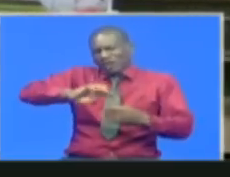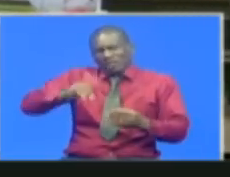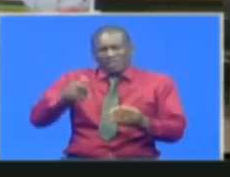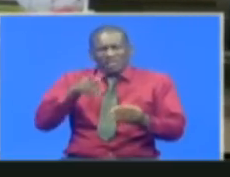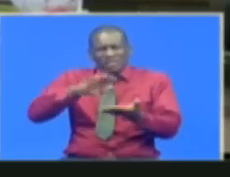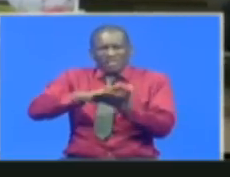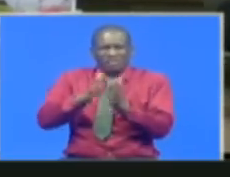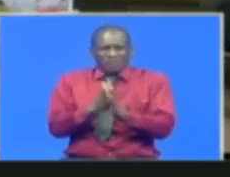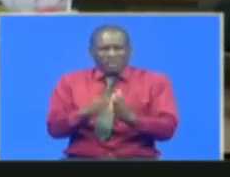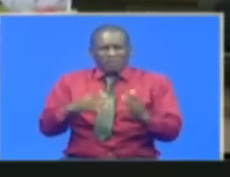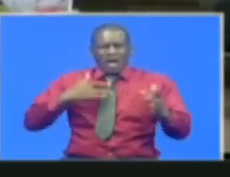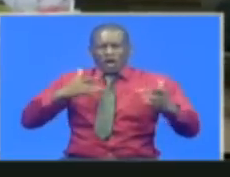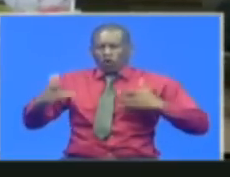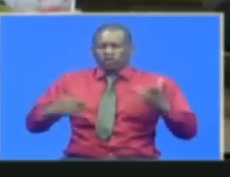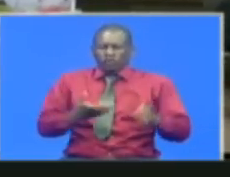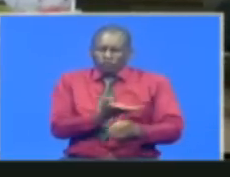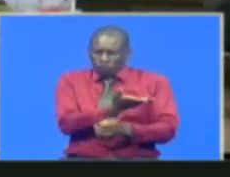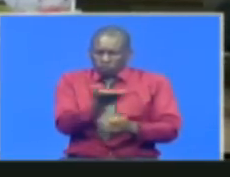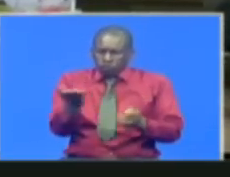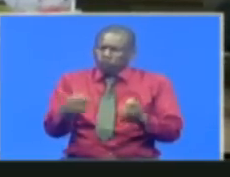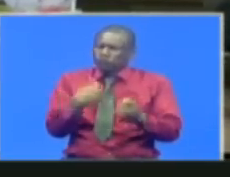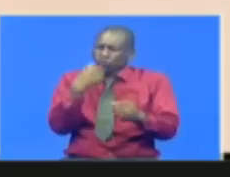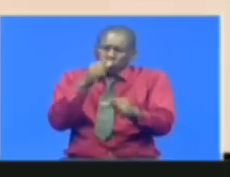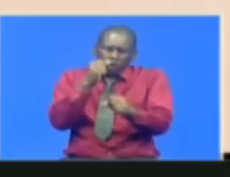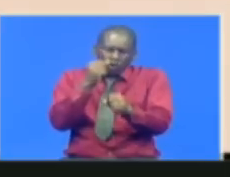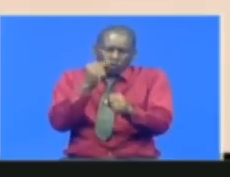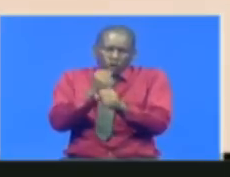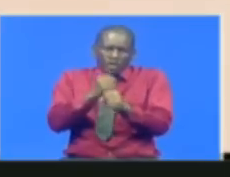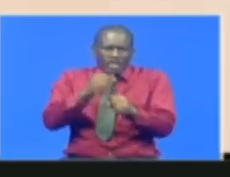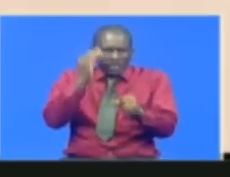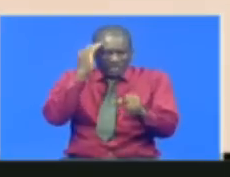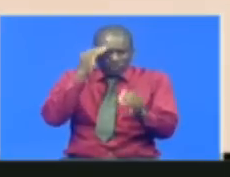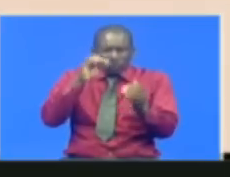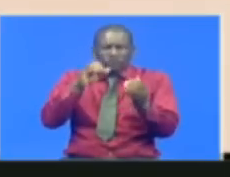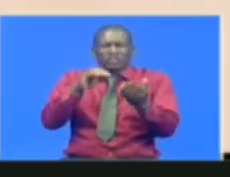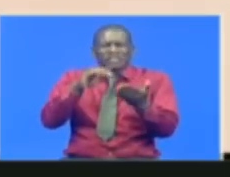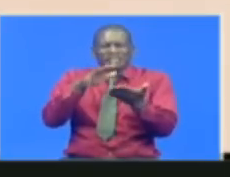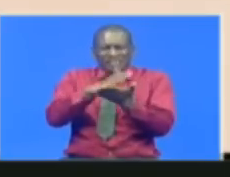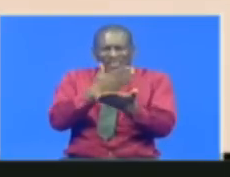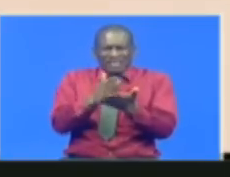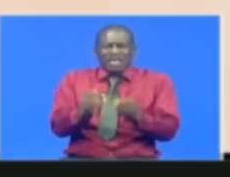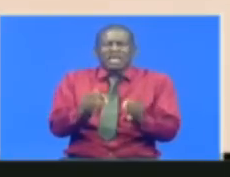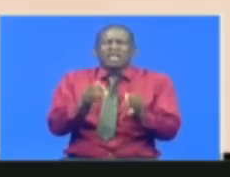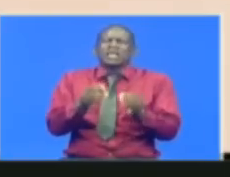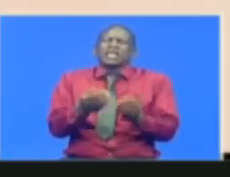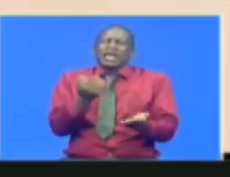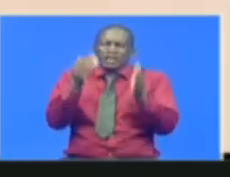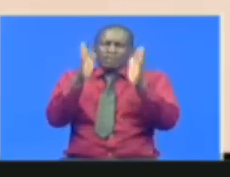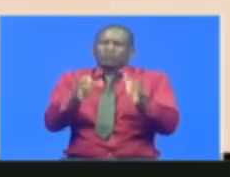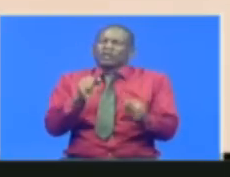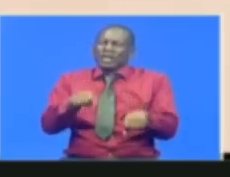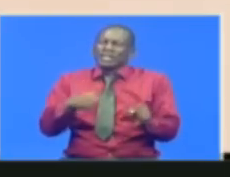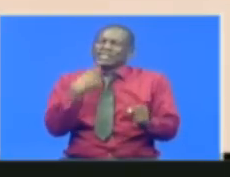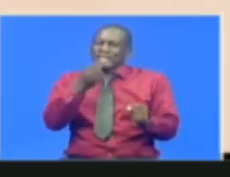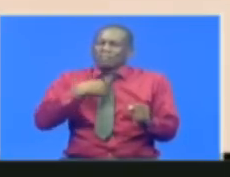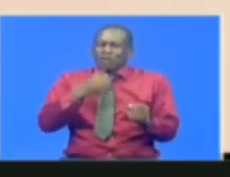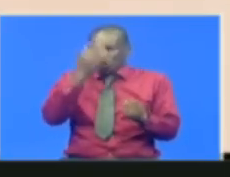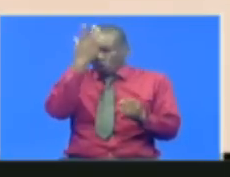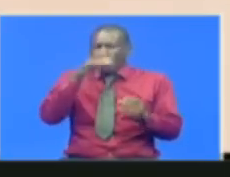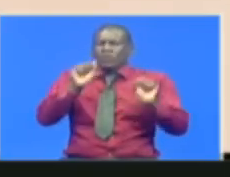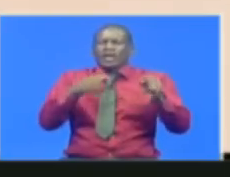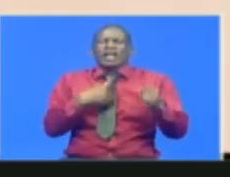becoming a point of concern for those running the education sector. Somebody should tell me why we should have